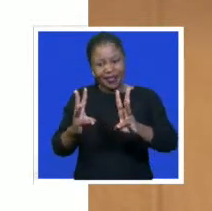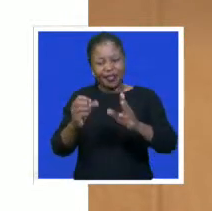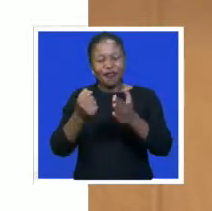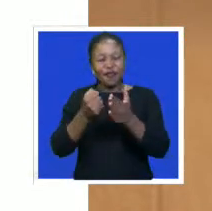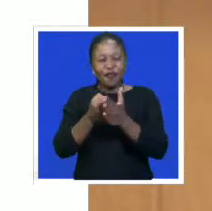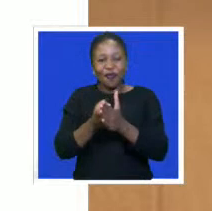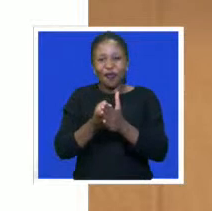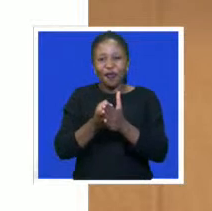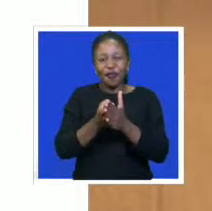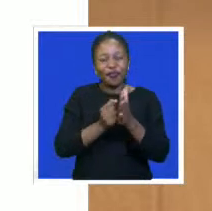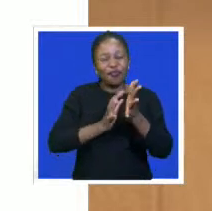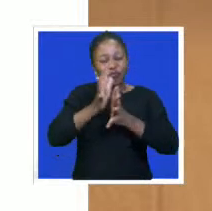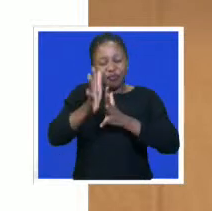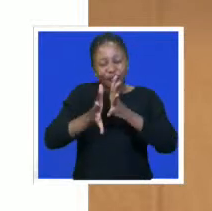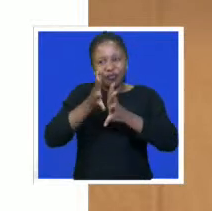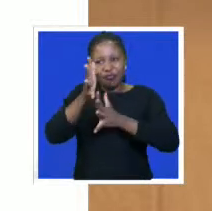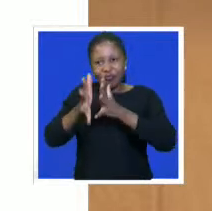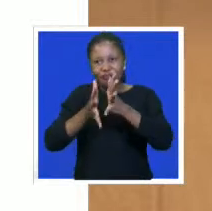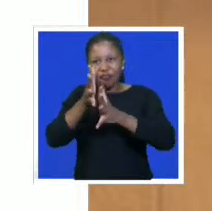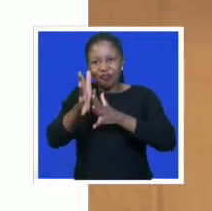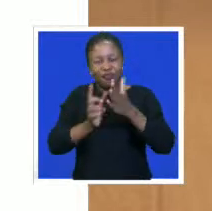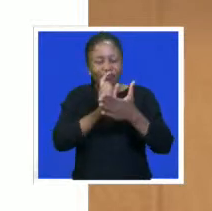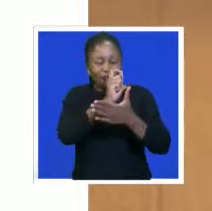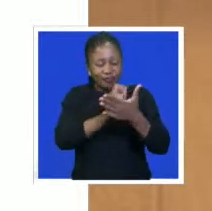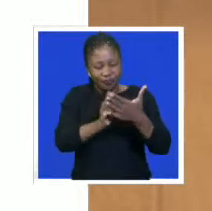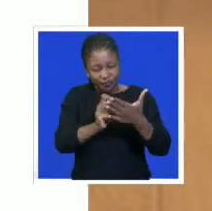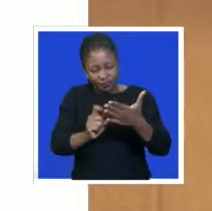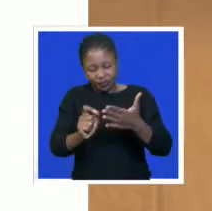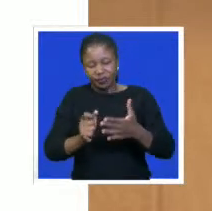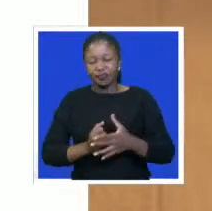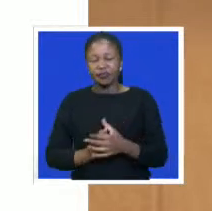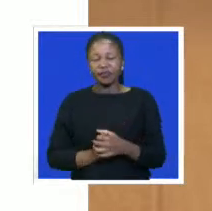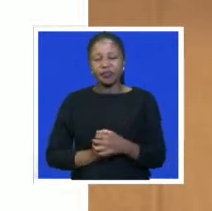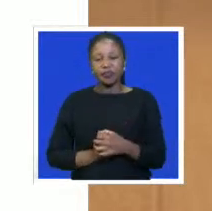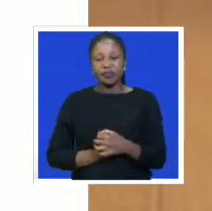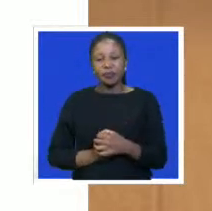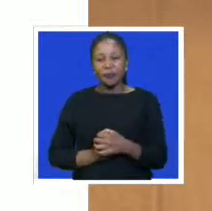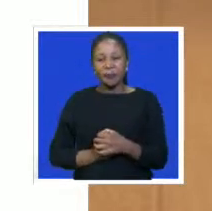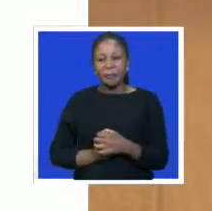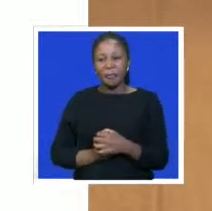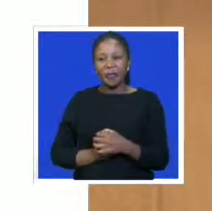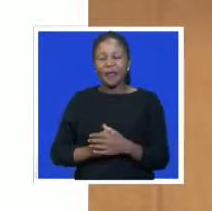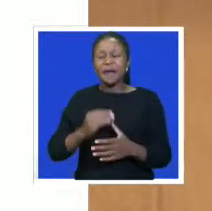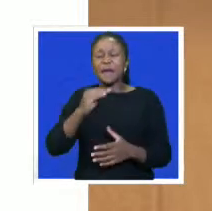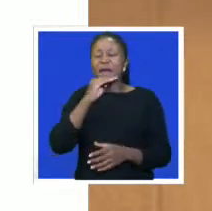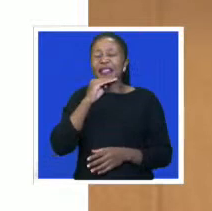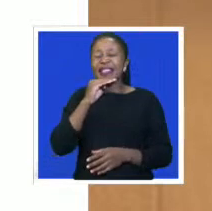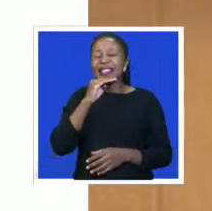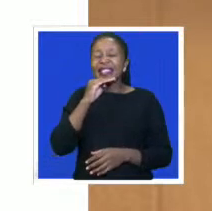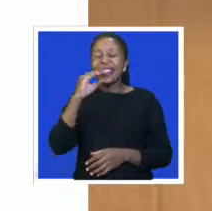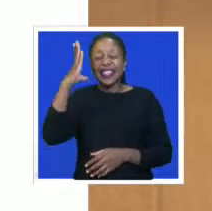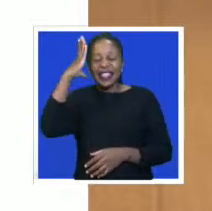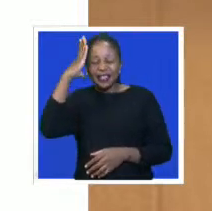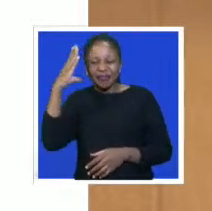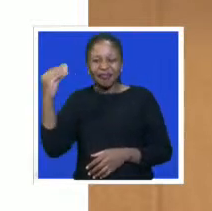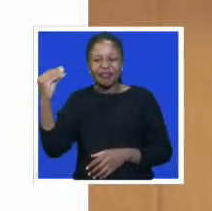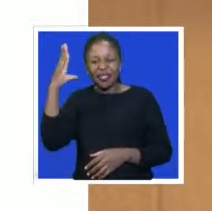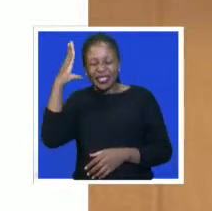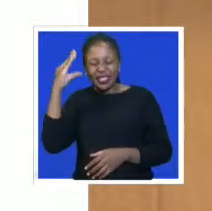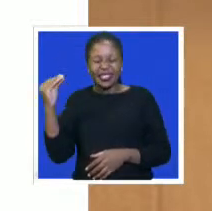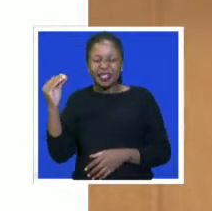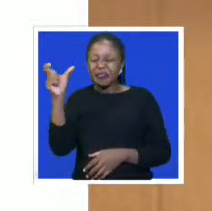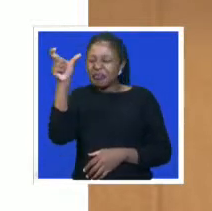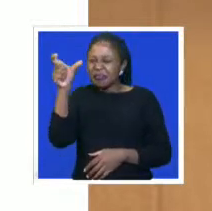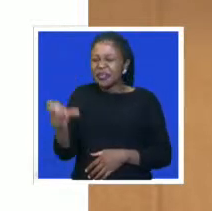these are the things that we try to look at. In short, my dear Lena, we are saying it is just an experience that the writer is trying